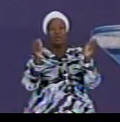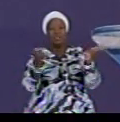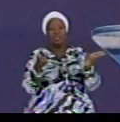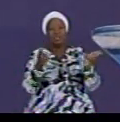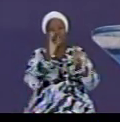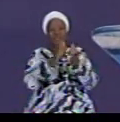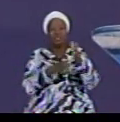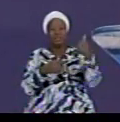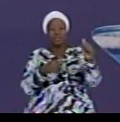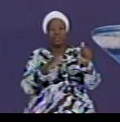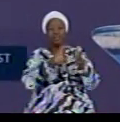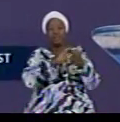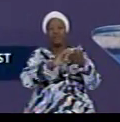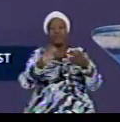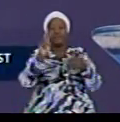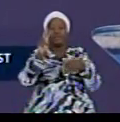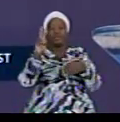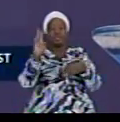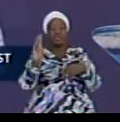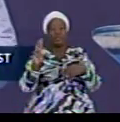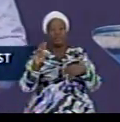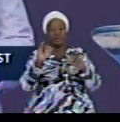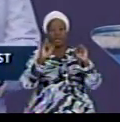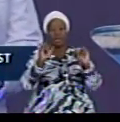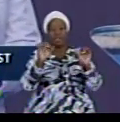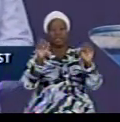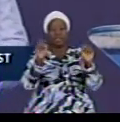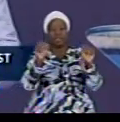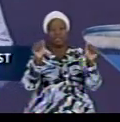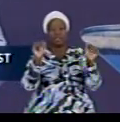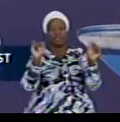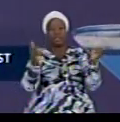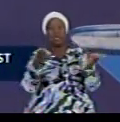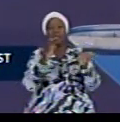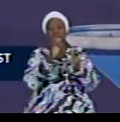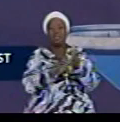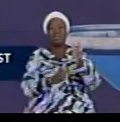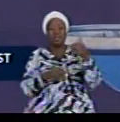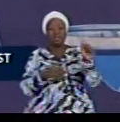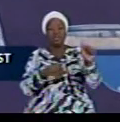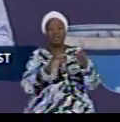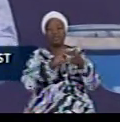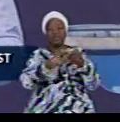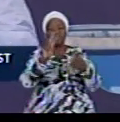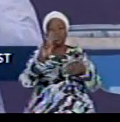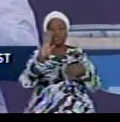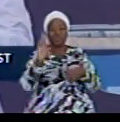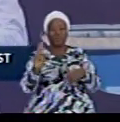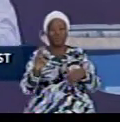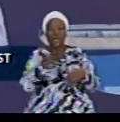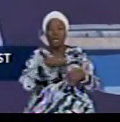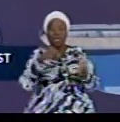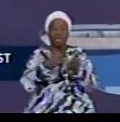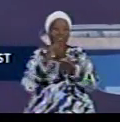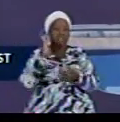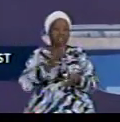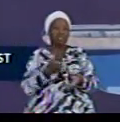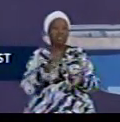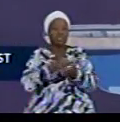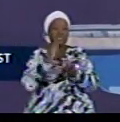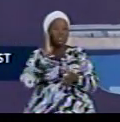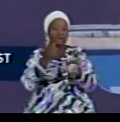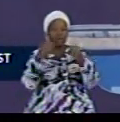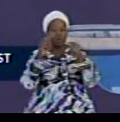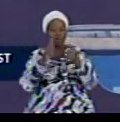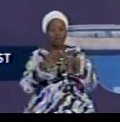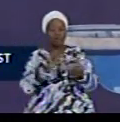verse 27. Isaiah chapter 10, verse 27. And it shall come to pass in